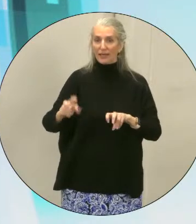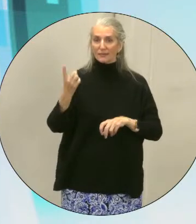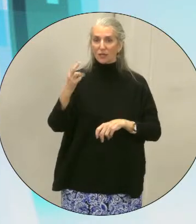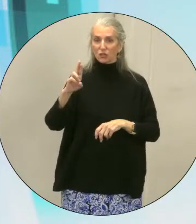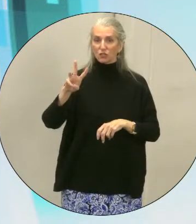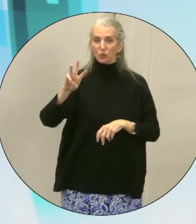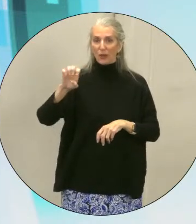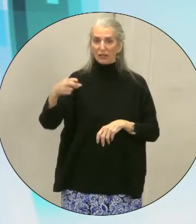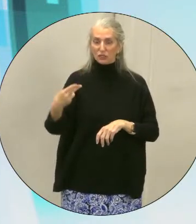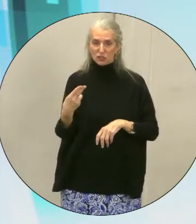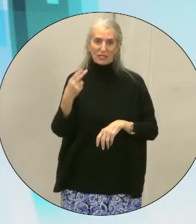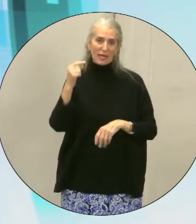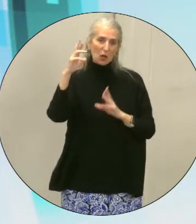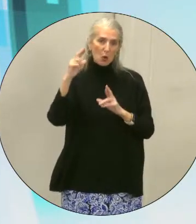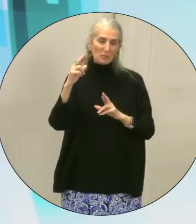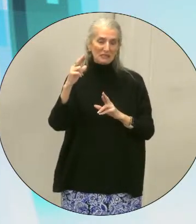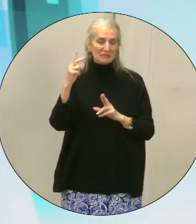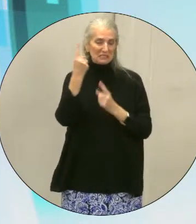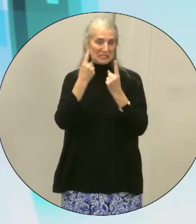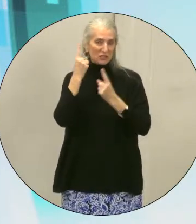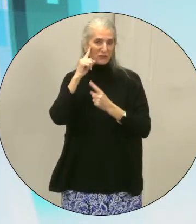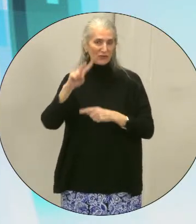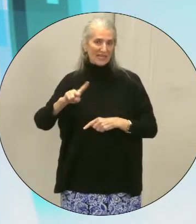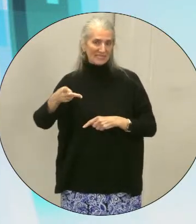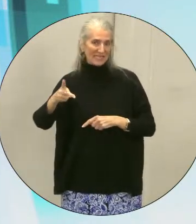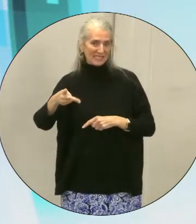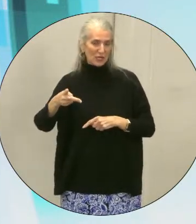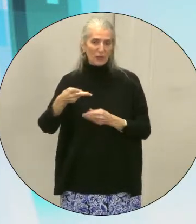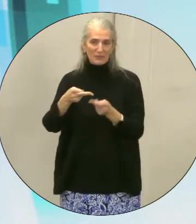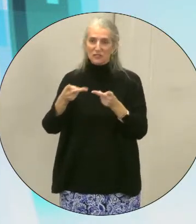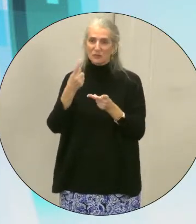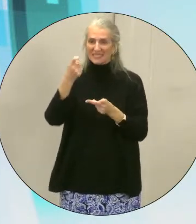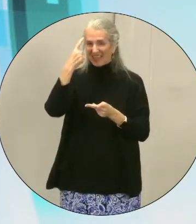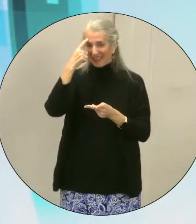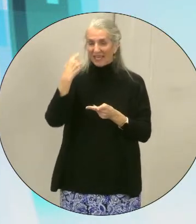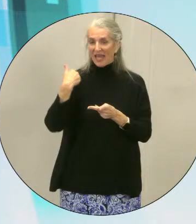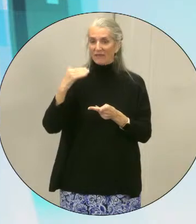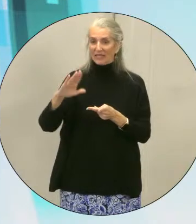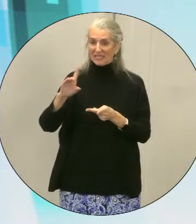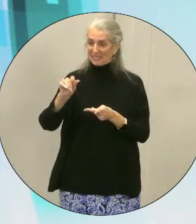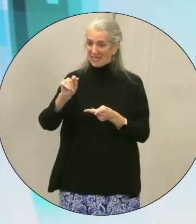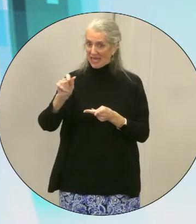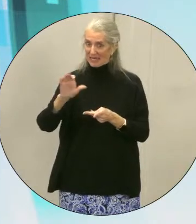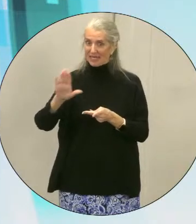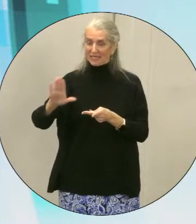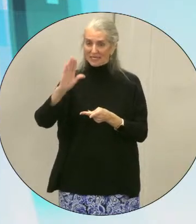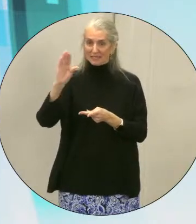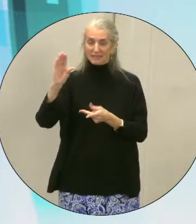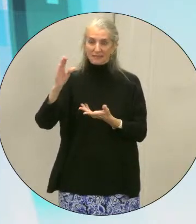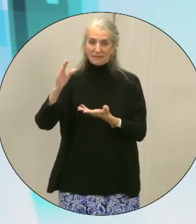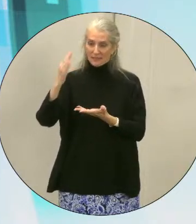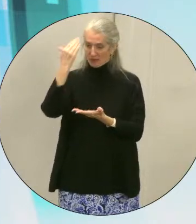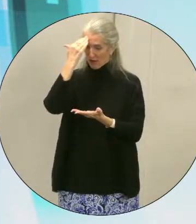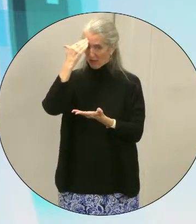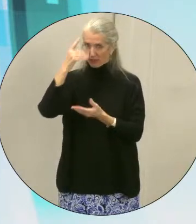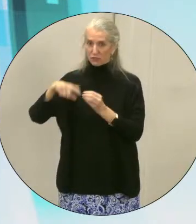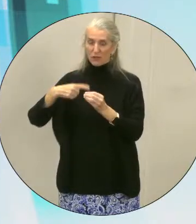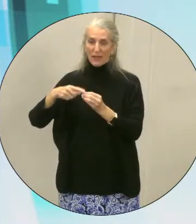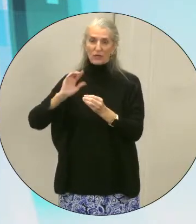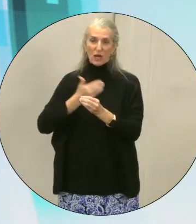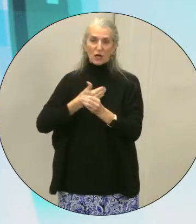he is considered for that secondary position, because I think having his data and his experience with our community, balancing